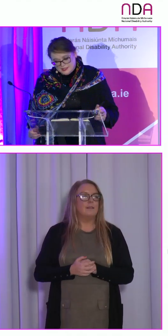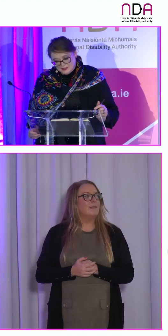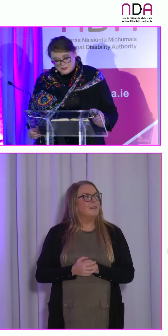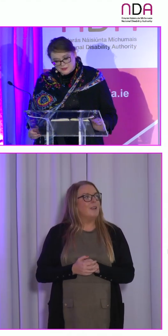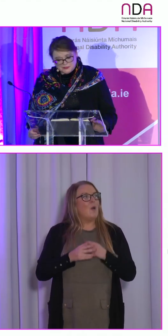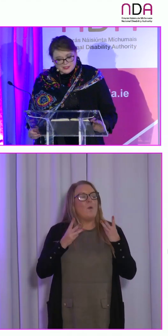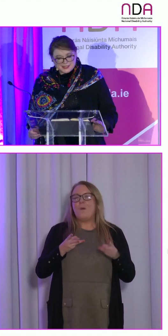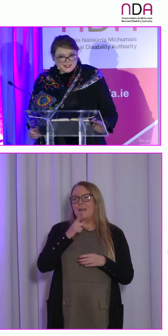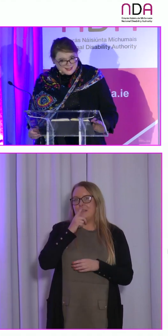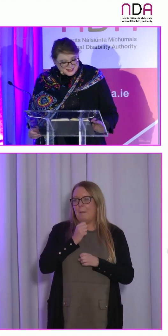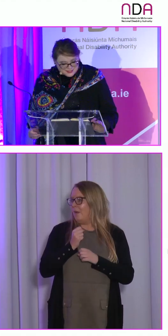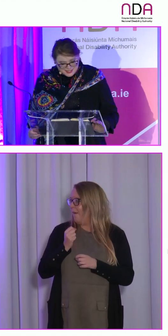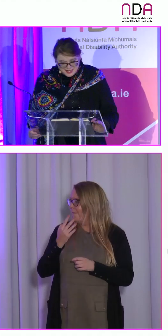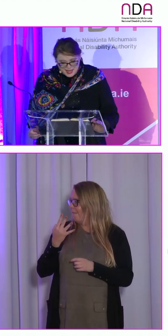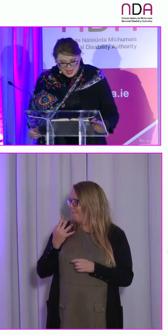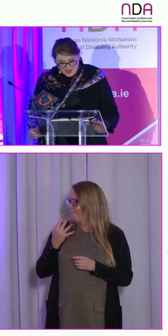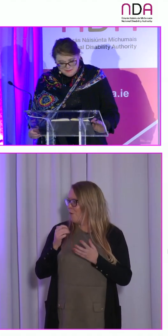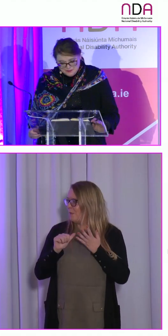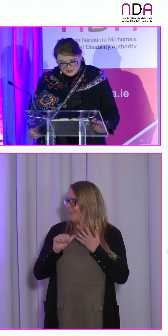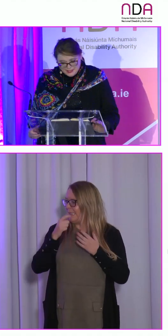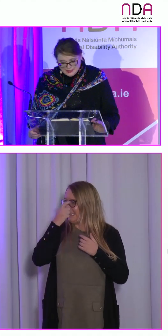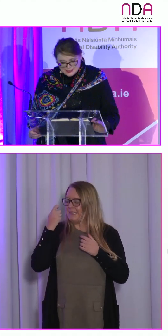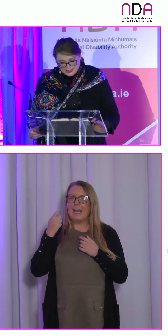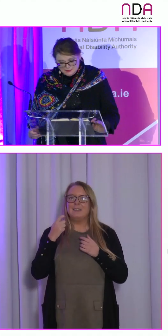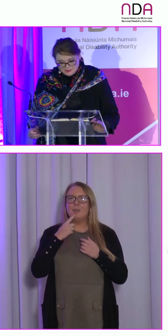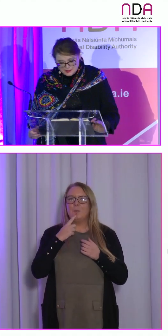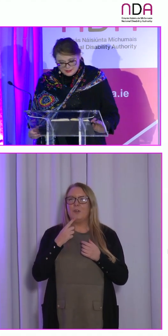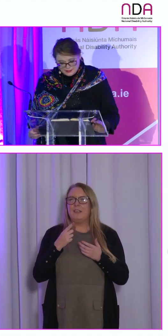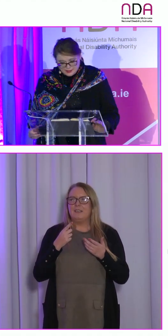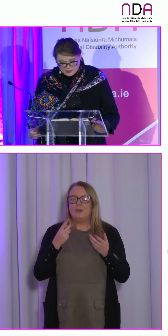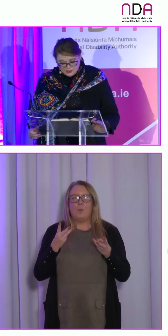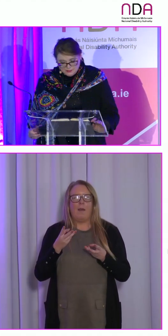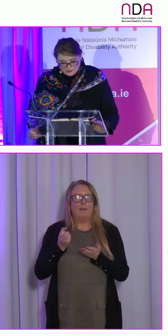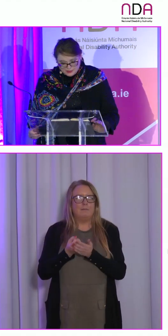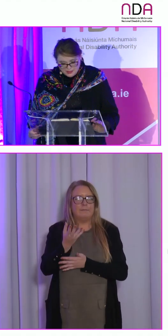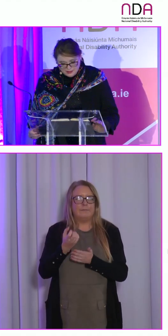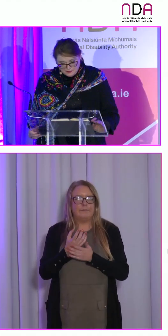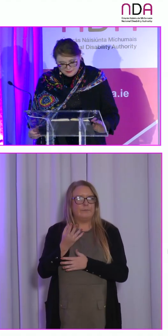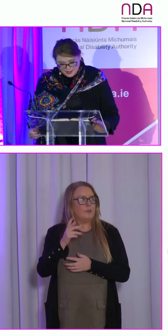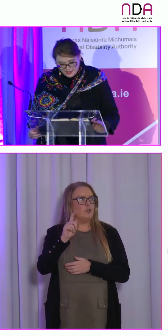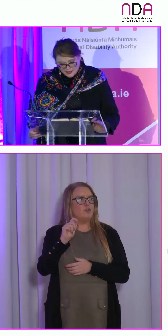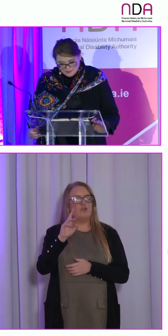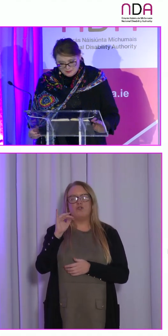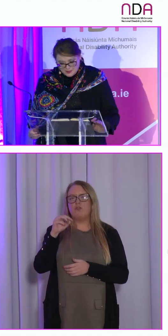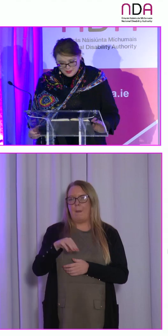about, even though I have only 46 seconds left, is Trim, County Meath.